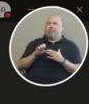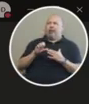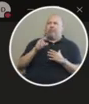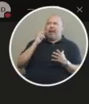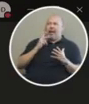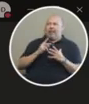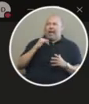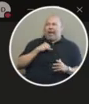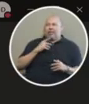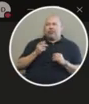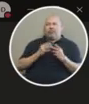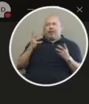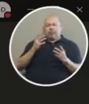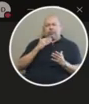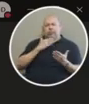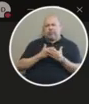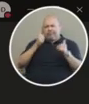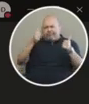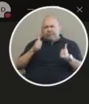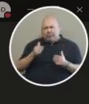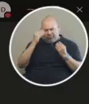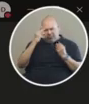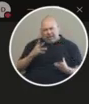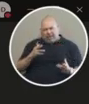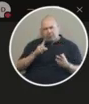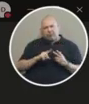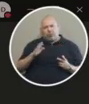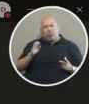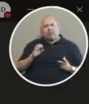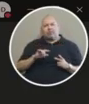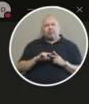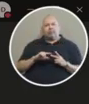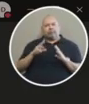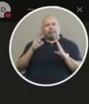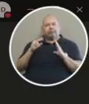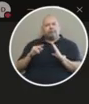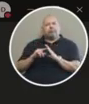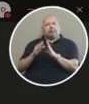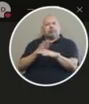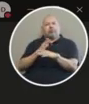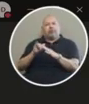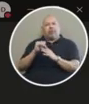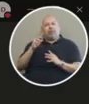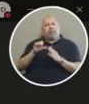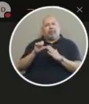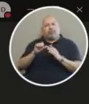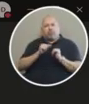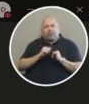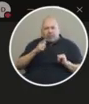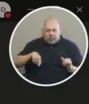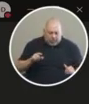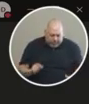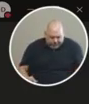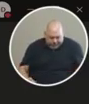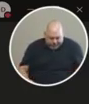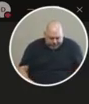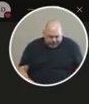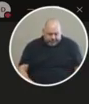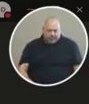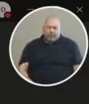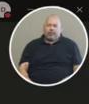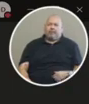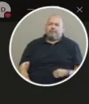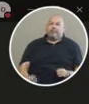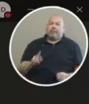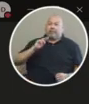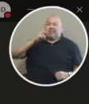and I think it has just so much great information for everybody. So I just wanted to reiterate and share that website with the public.